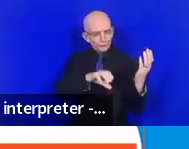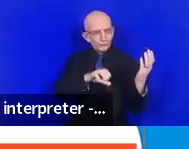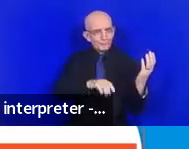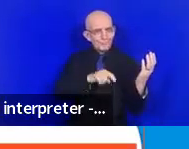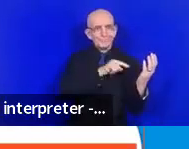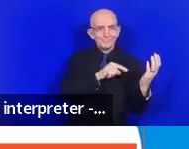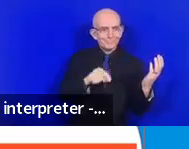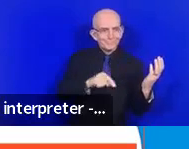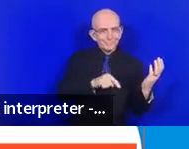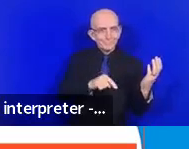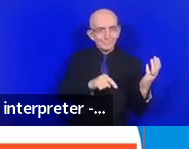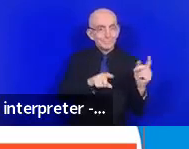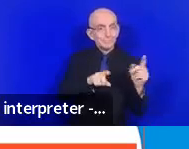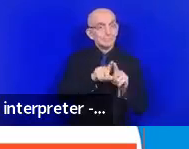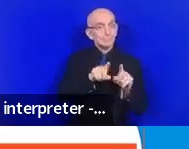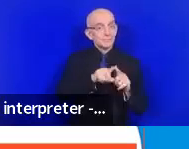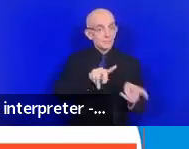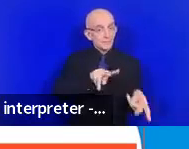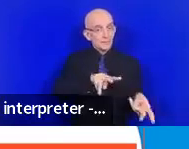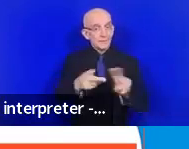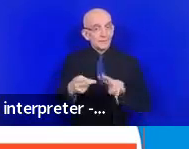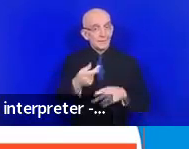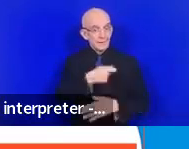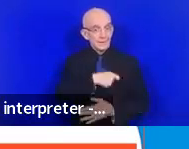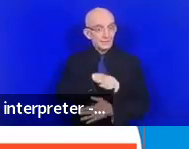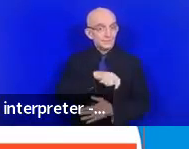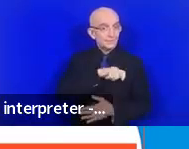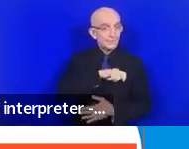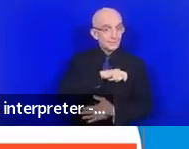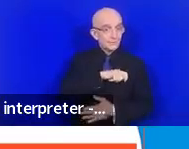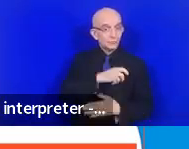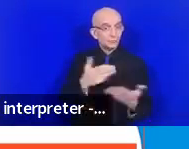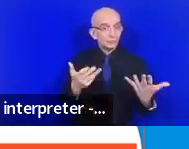the Filipino too.